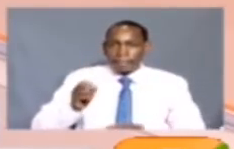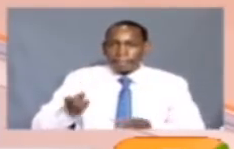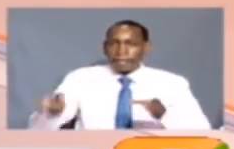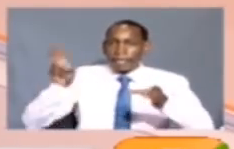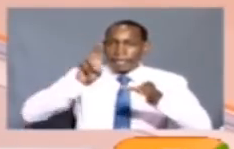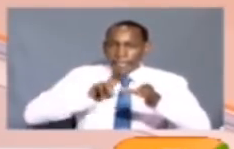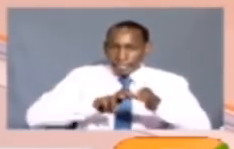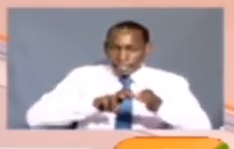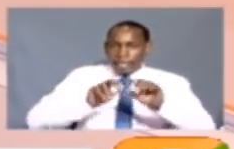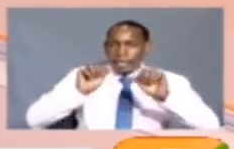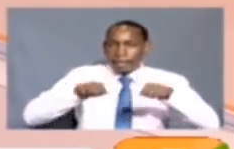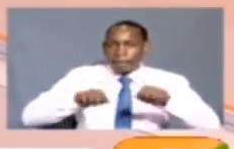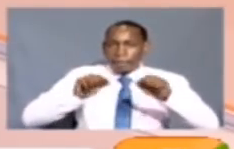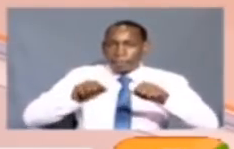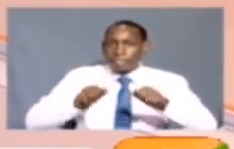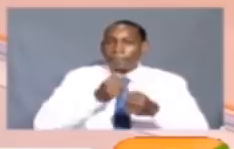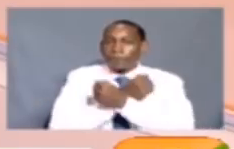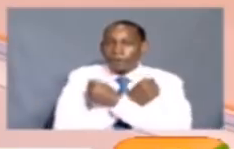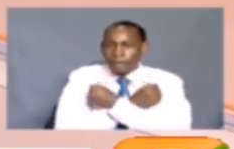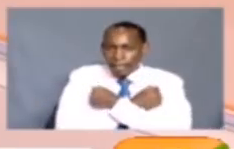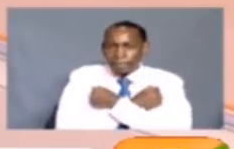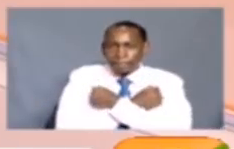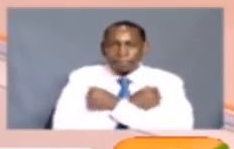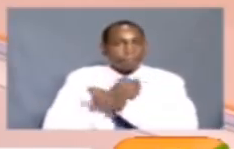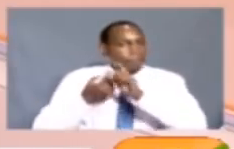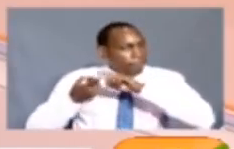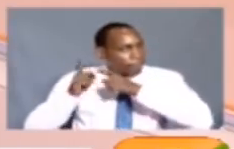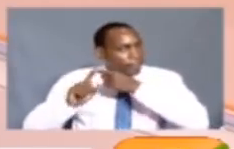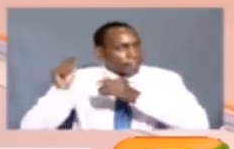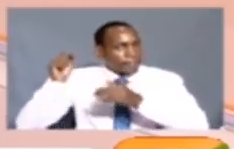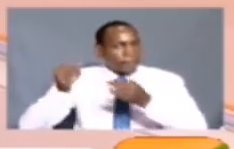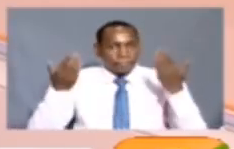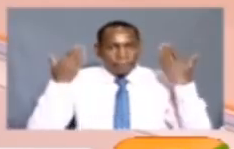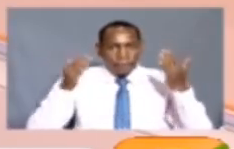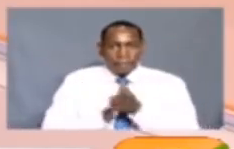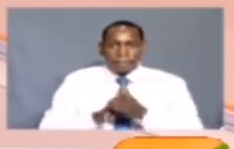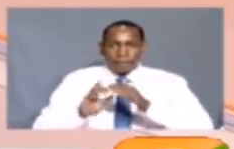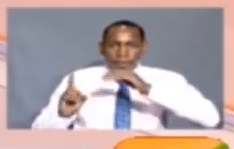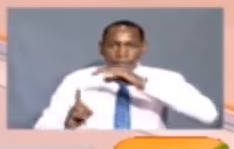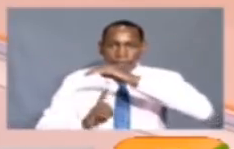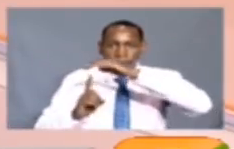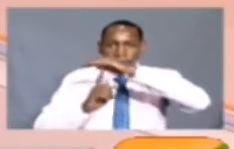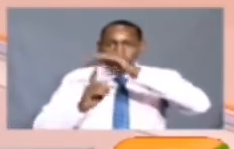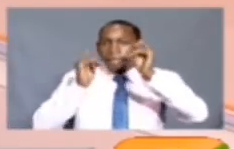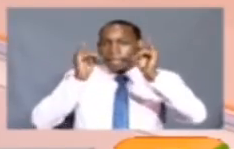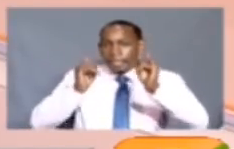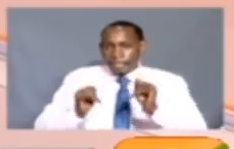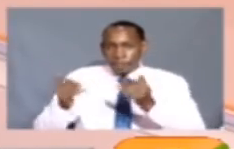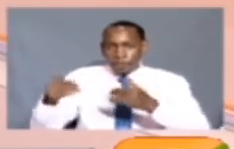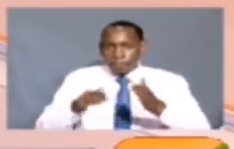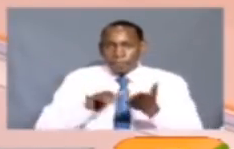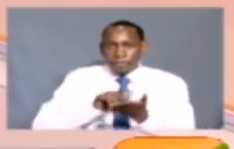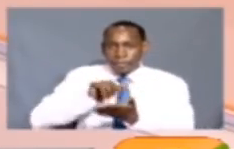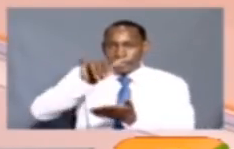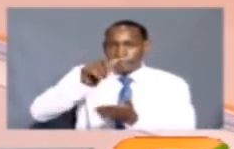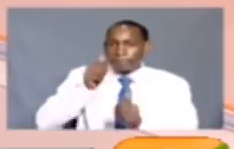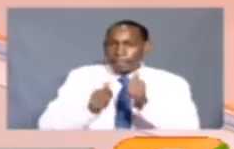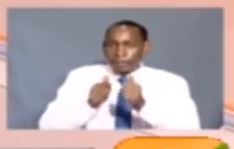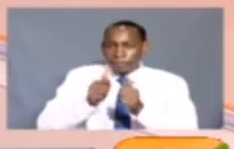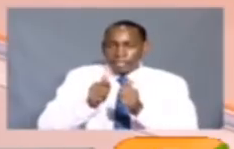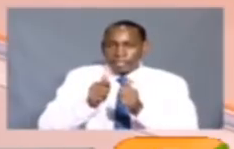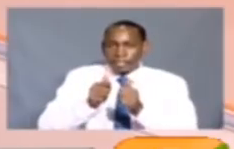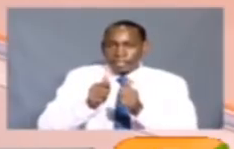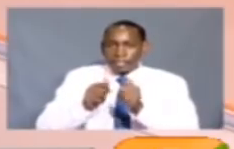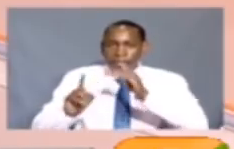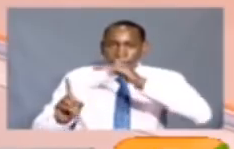in one, you may cherish the memories forever. Hot air balloons are the new form of flight which moves with